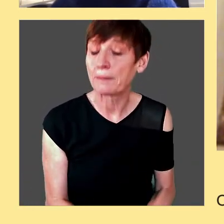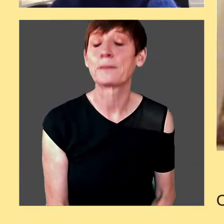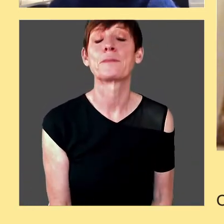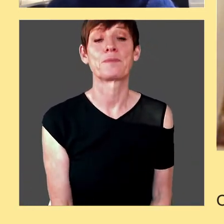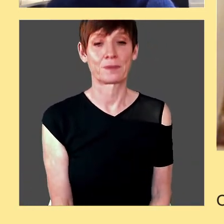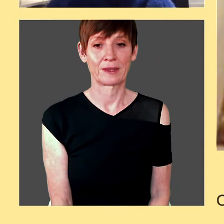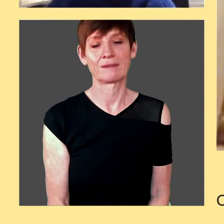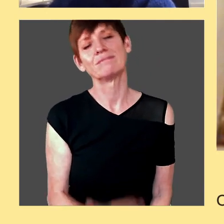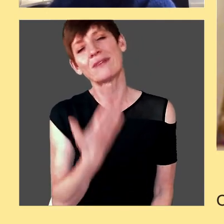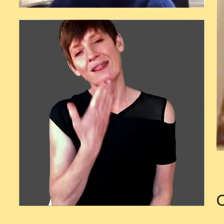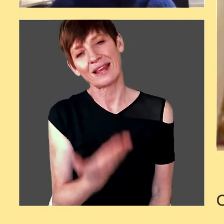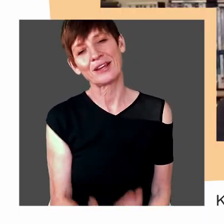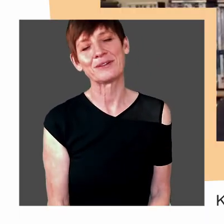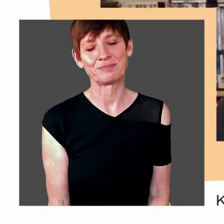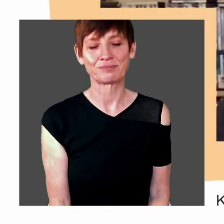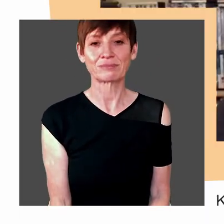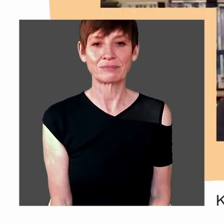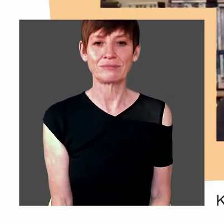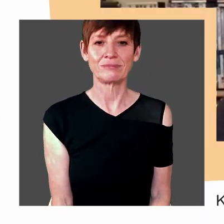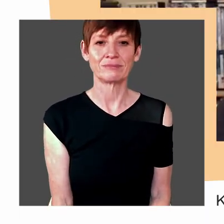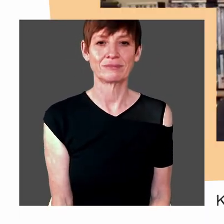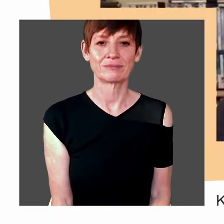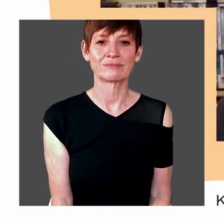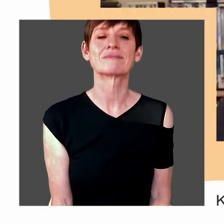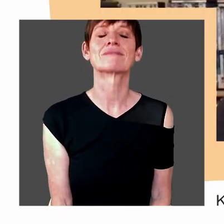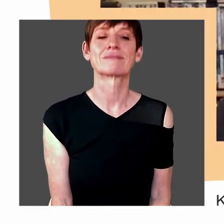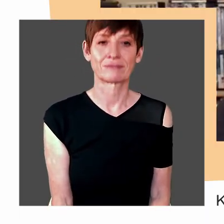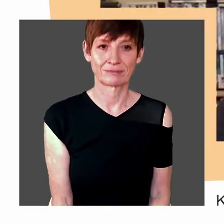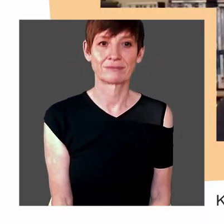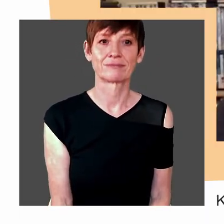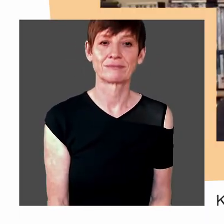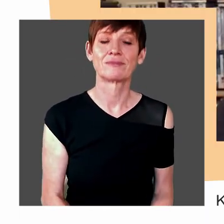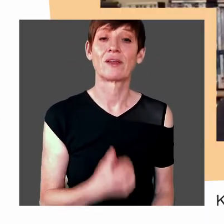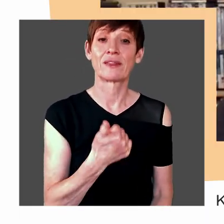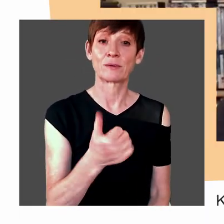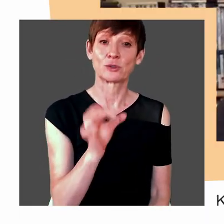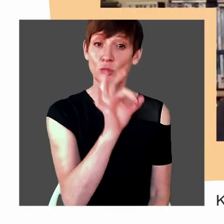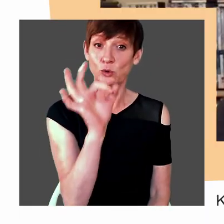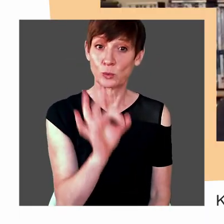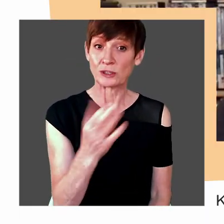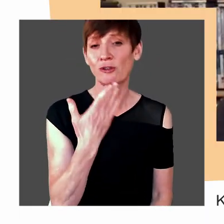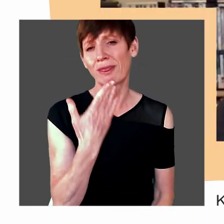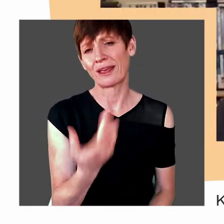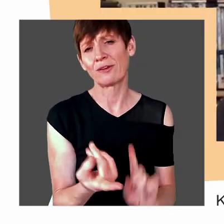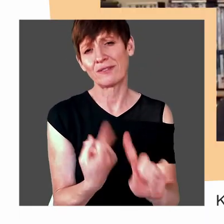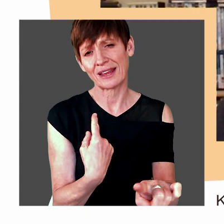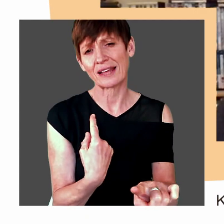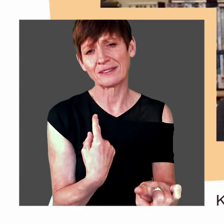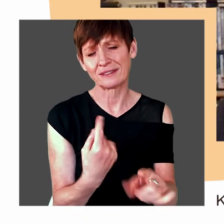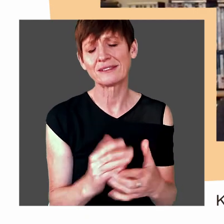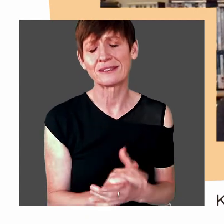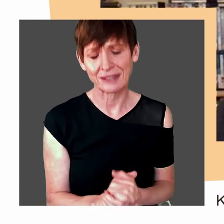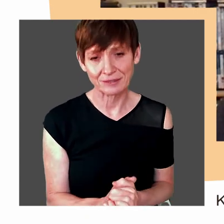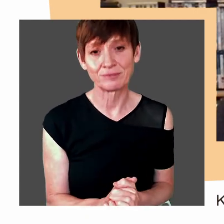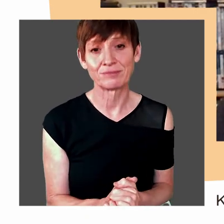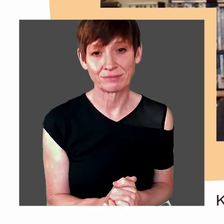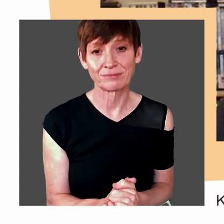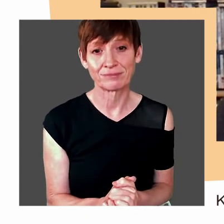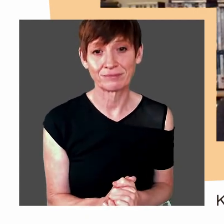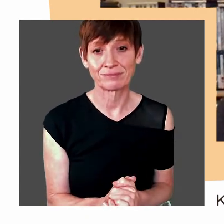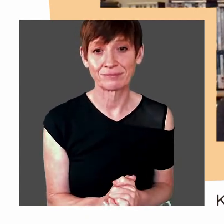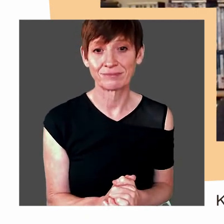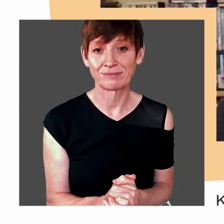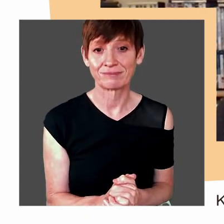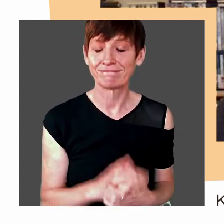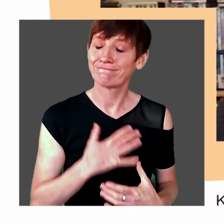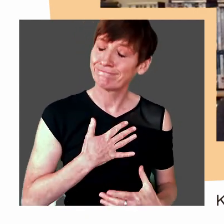Yeah, it is. Thank you. Welcome. That was a really good question, Sarah, and thanks for that answer. That was really, really inspiring,